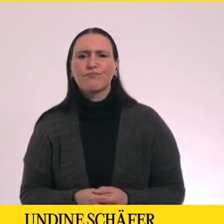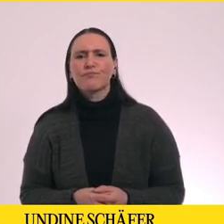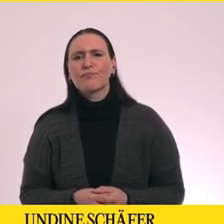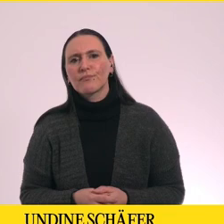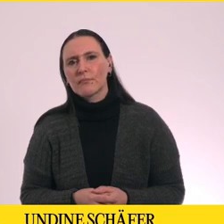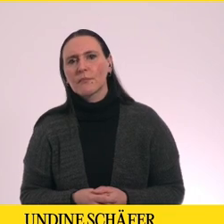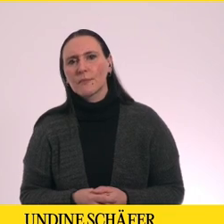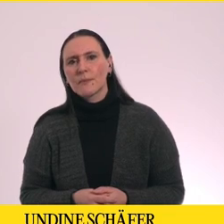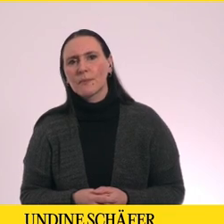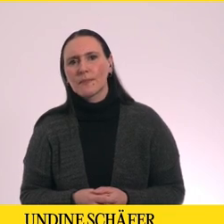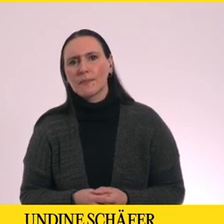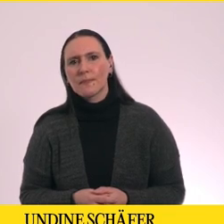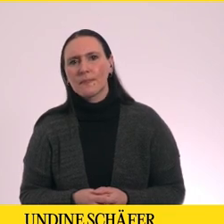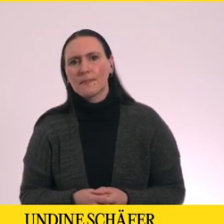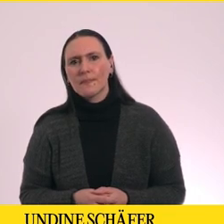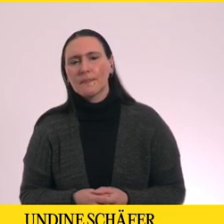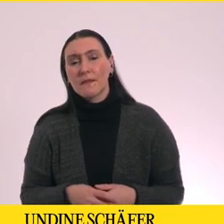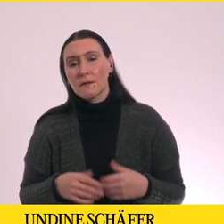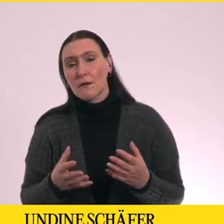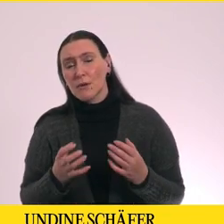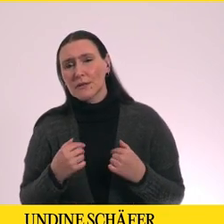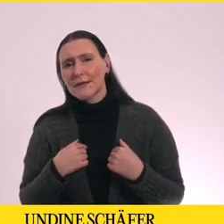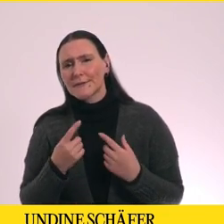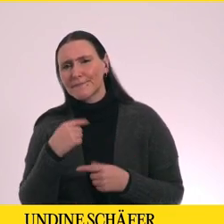because I think there are similarities in a way we,